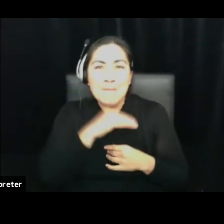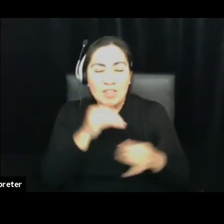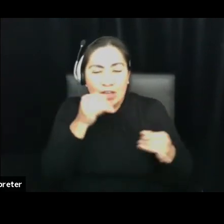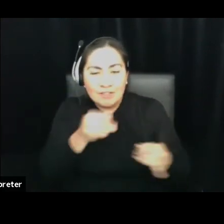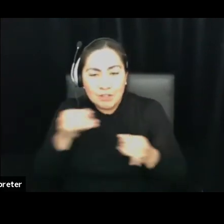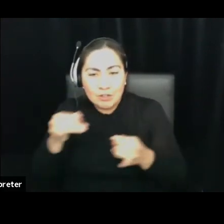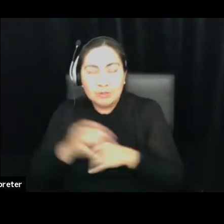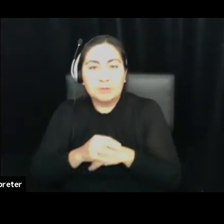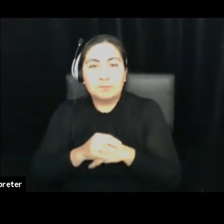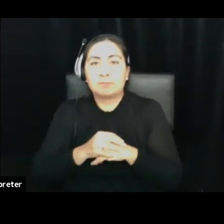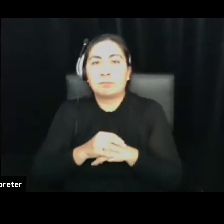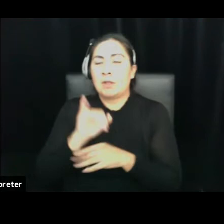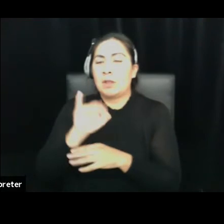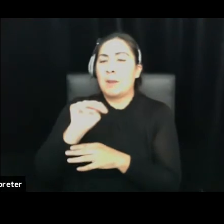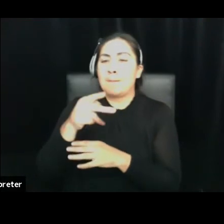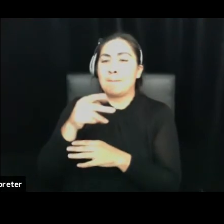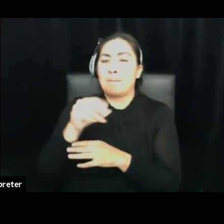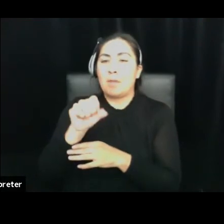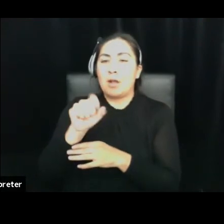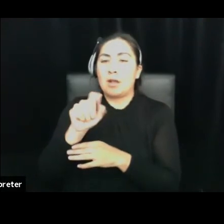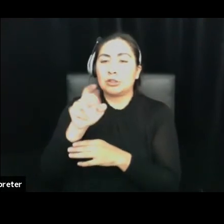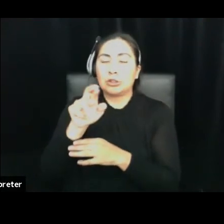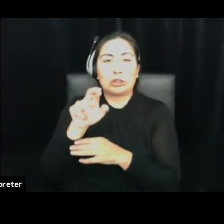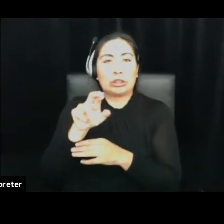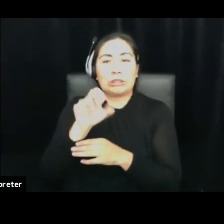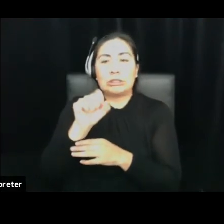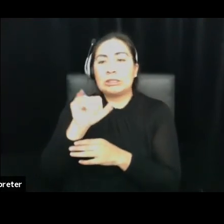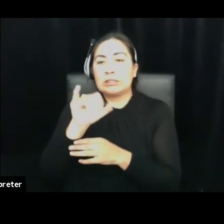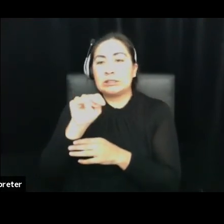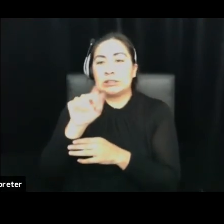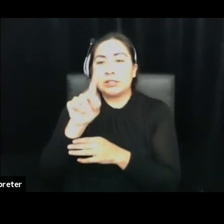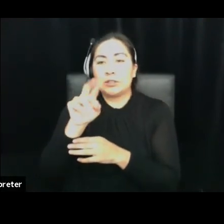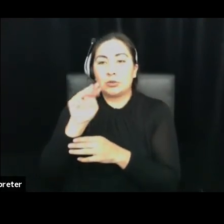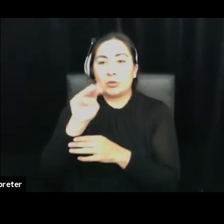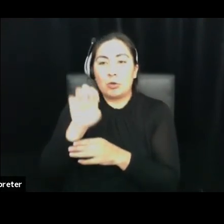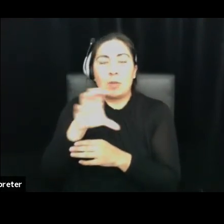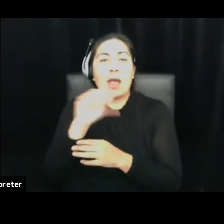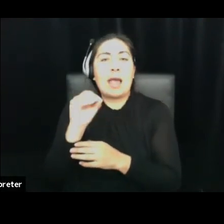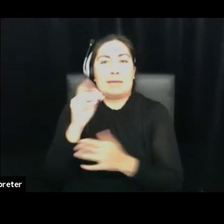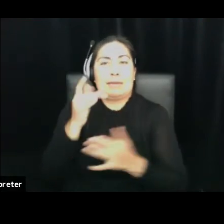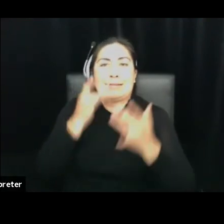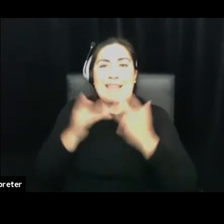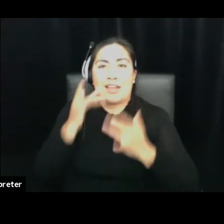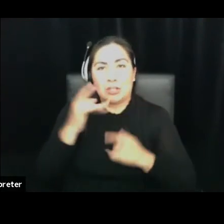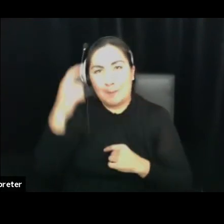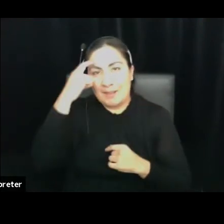imposter syndrome, and scarcity mentality. Let's start with the myth of individuality.